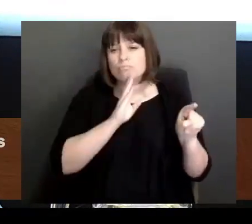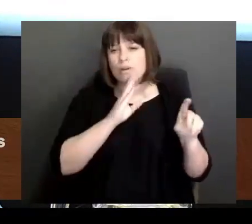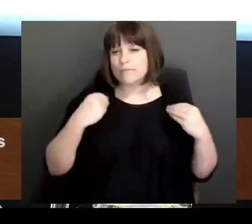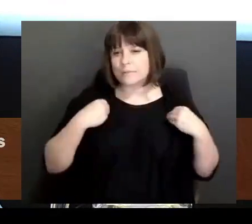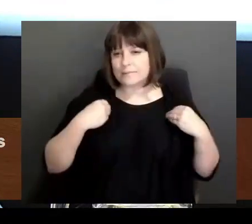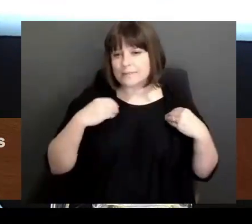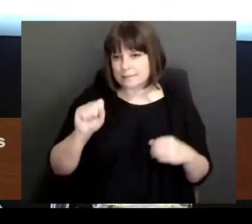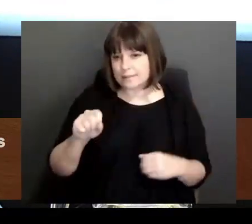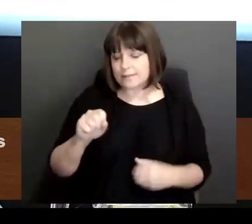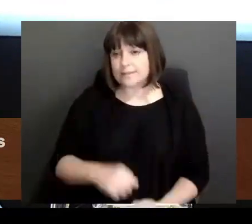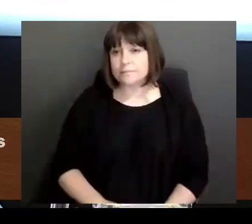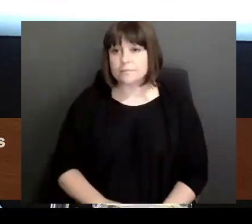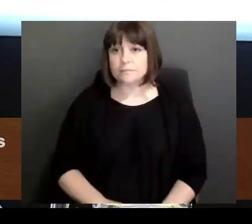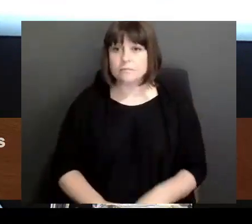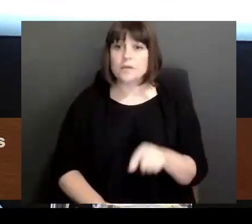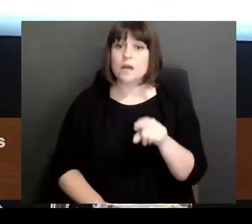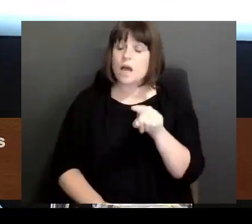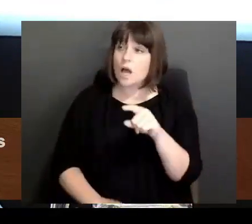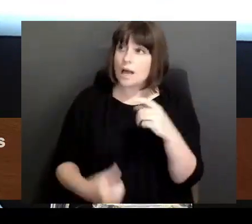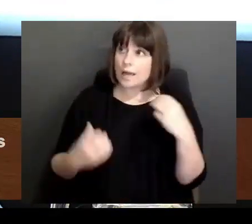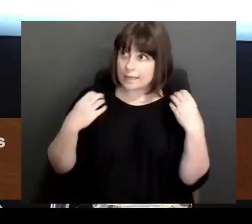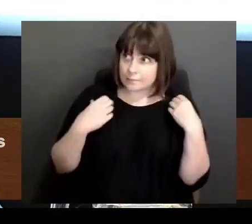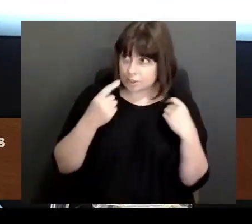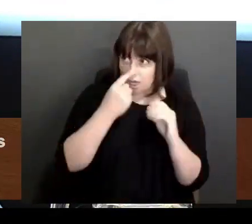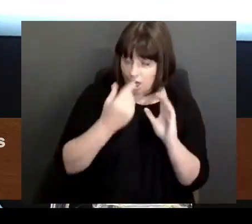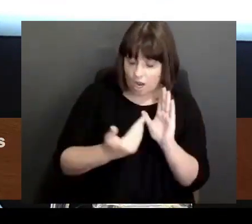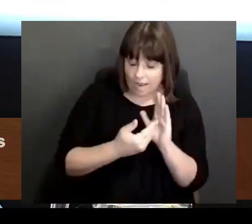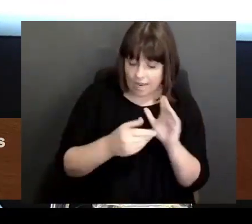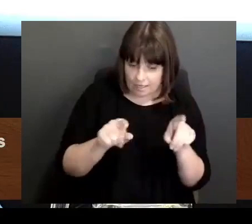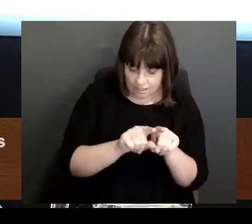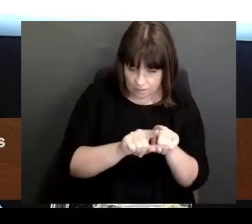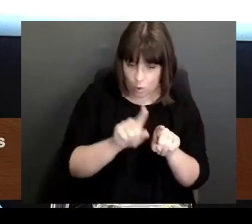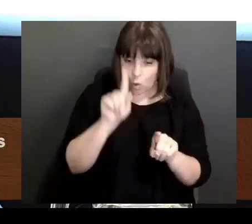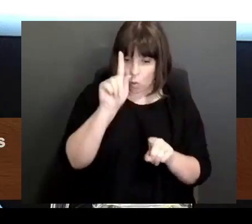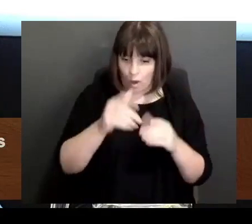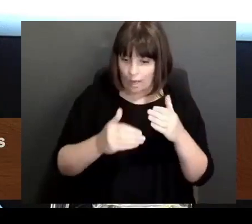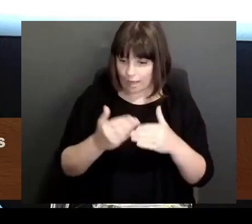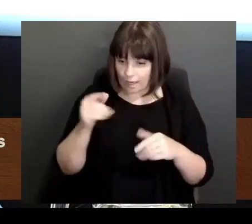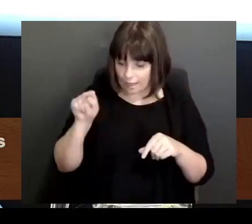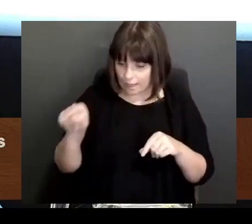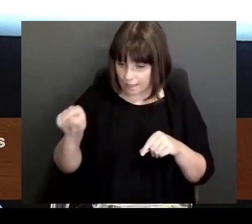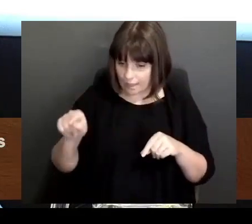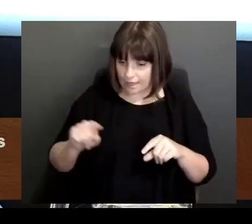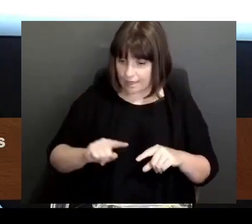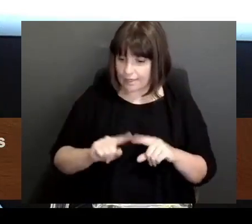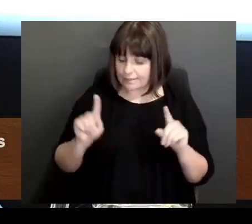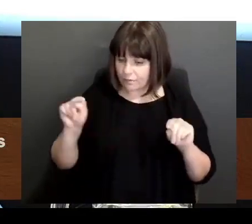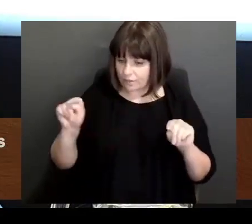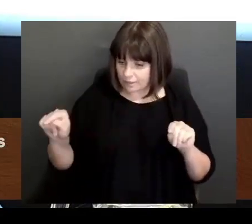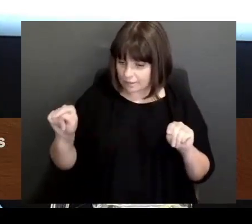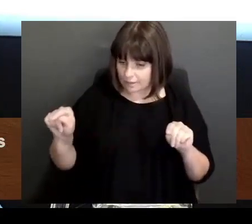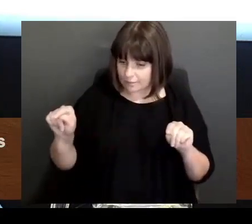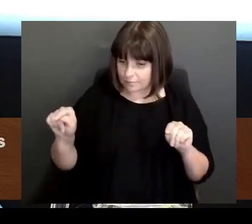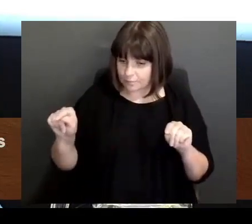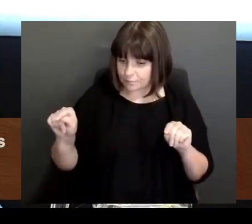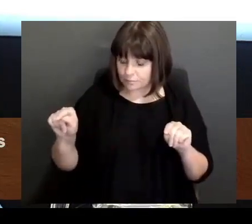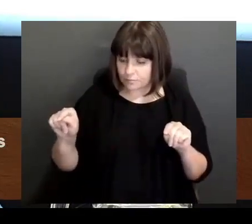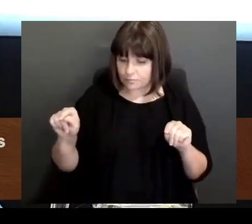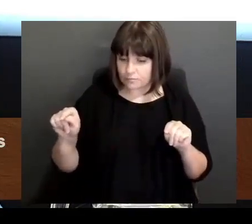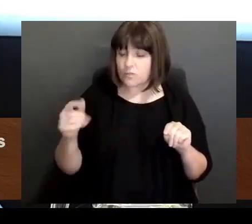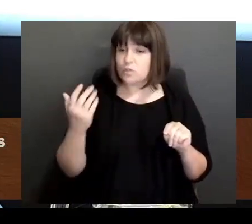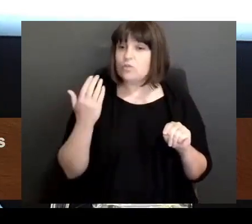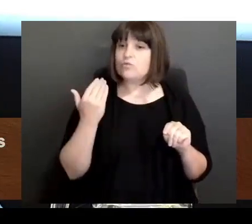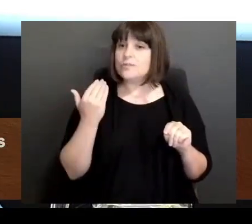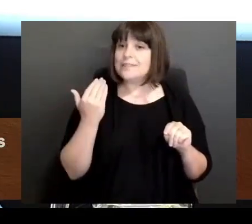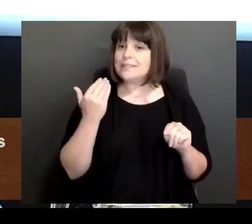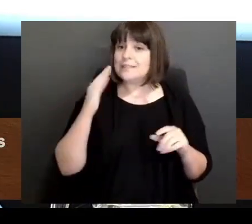I may, Commissioner, just on that. The one exception is in just recently, towards the